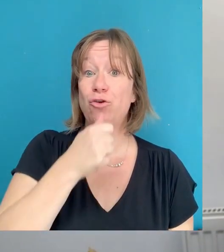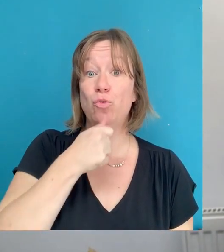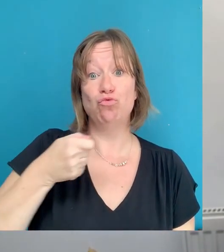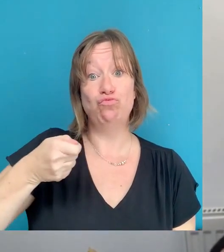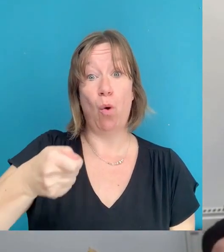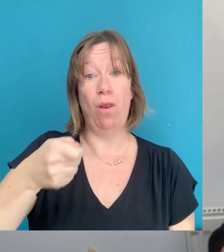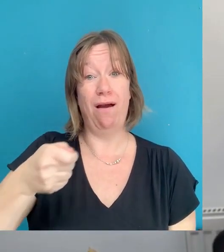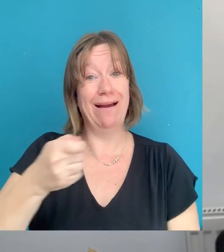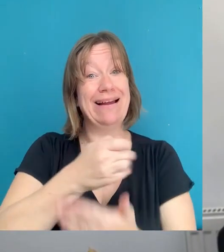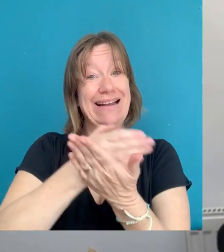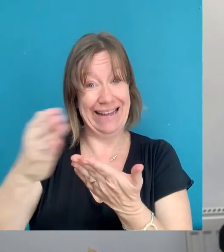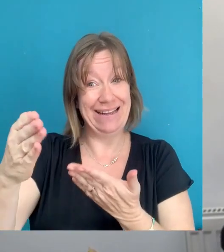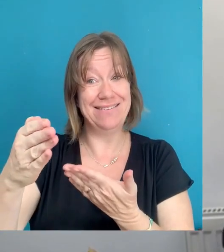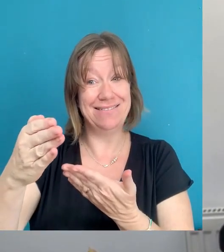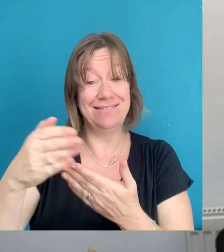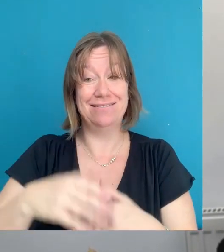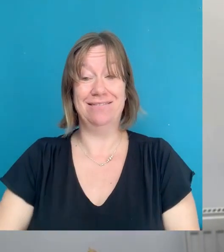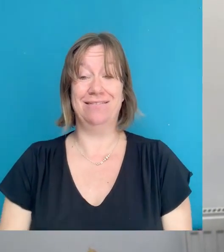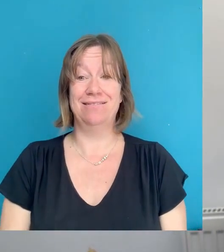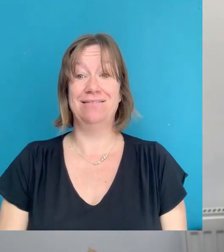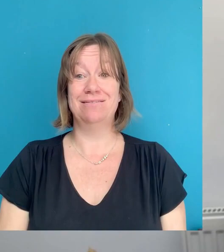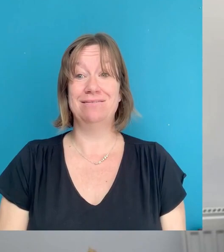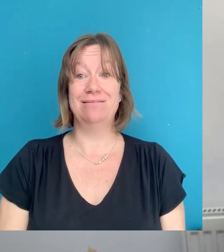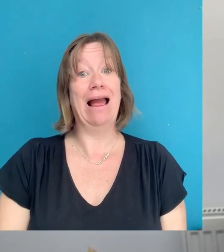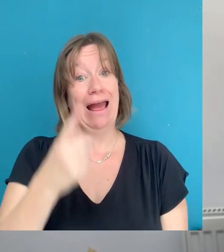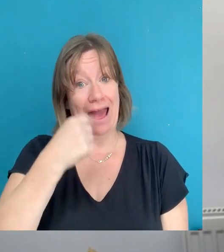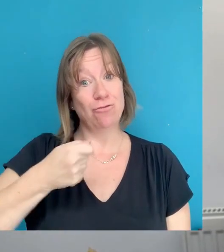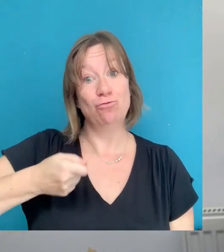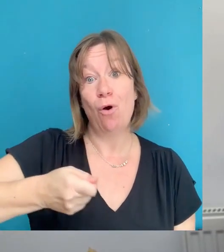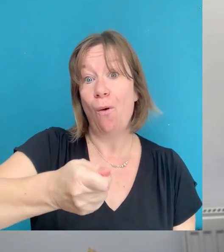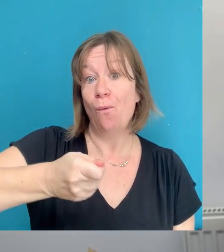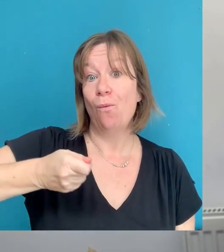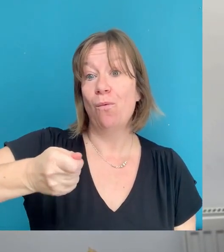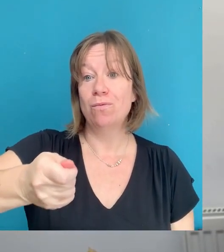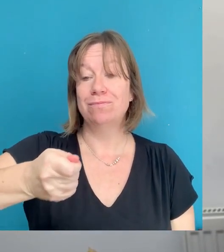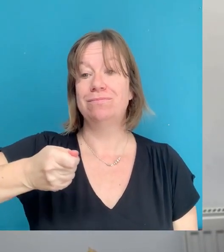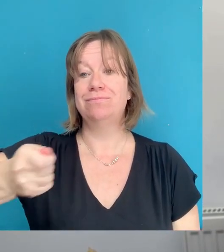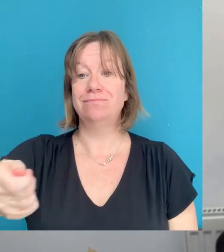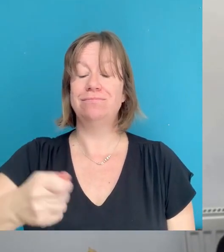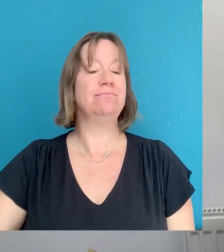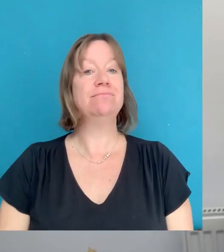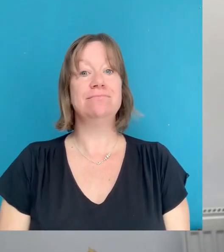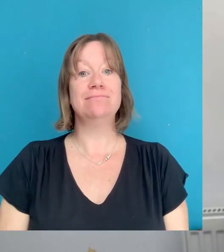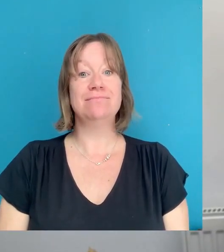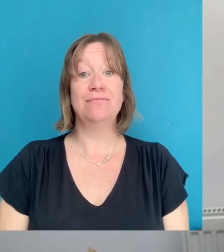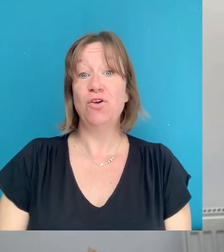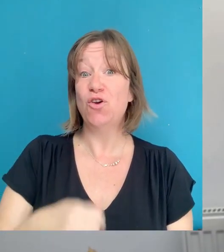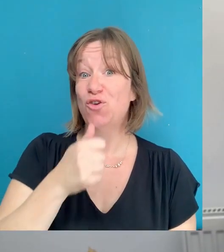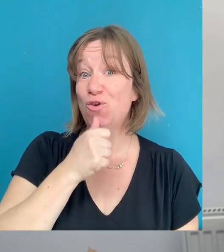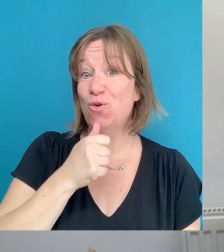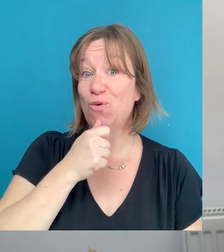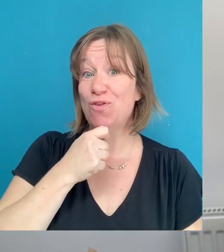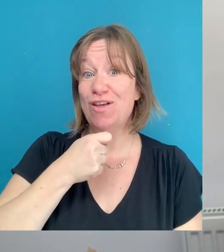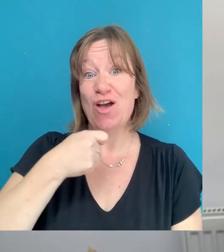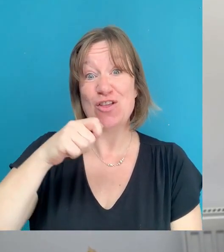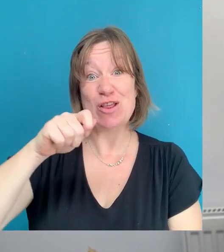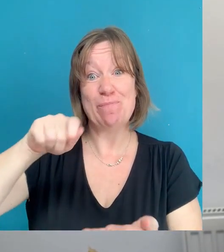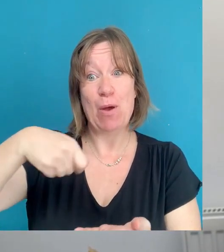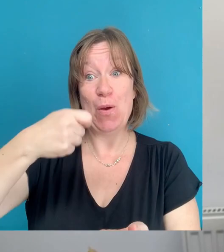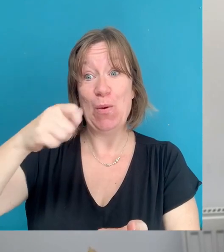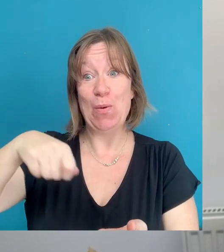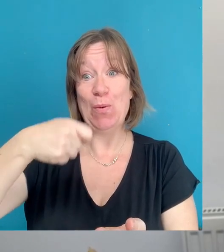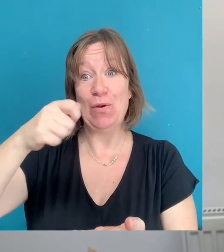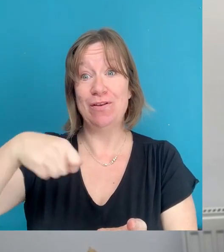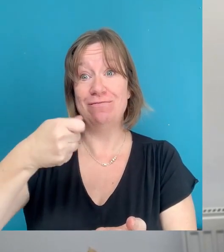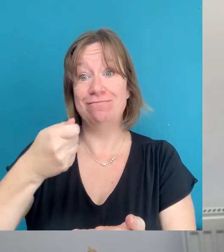You could use a clean bowler. If you have a clean bowler, you can roll over it. You can